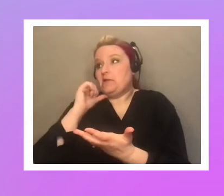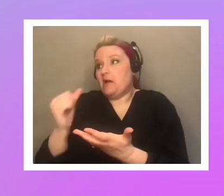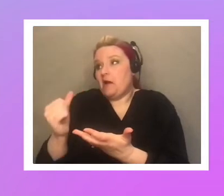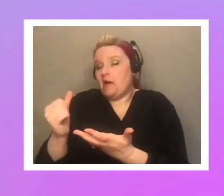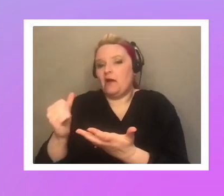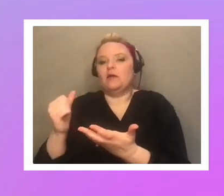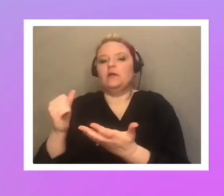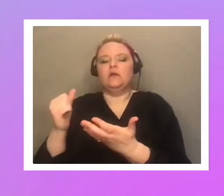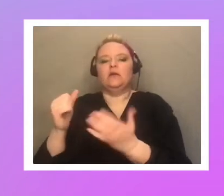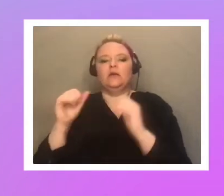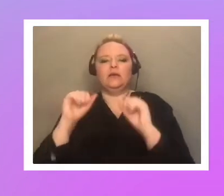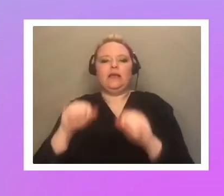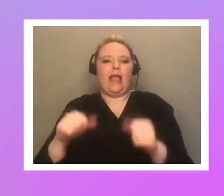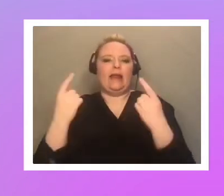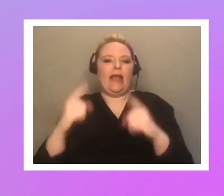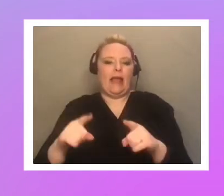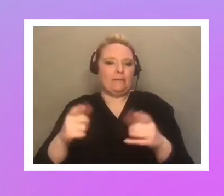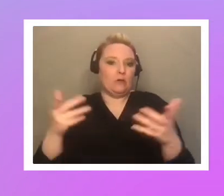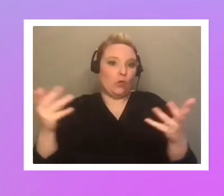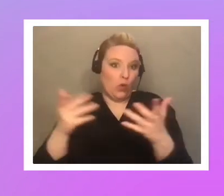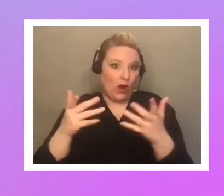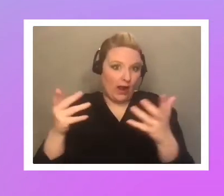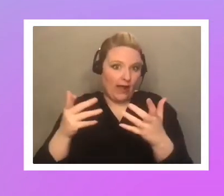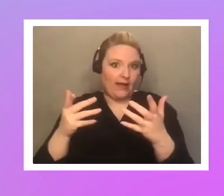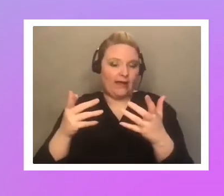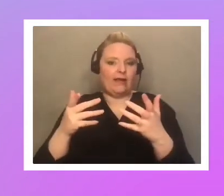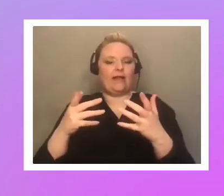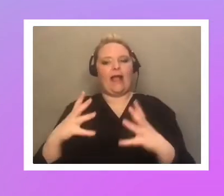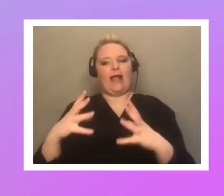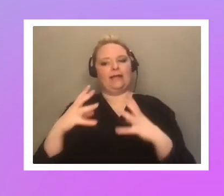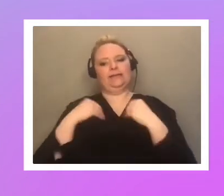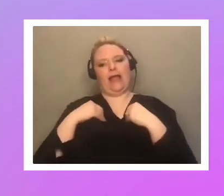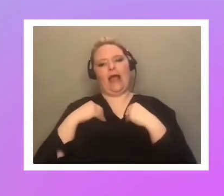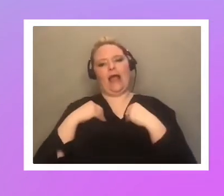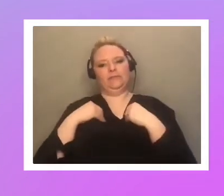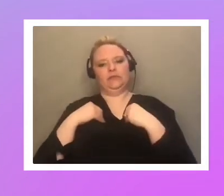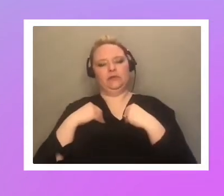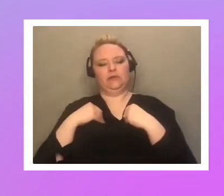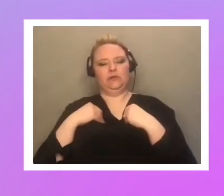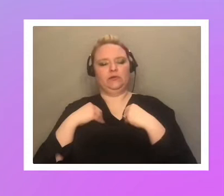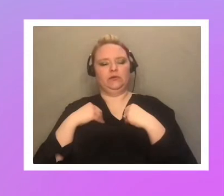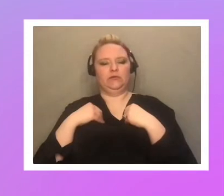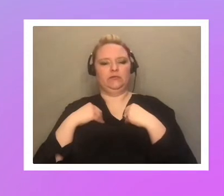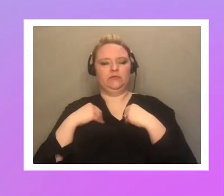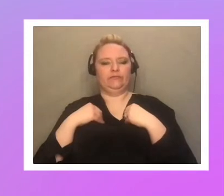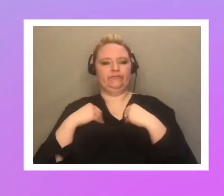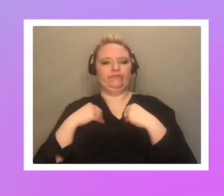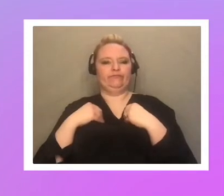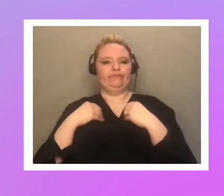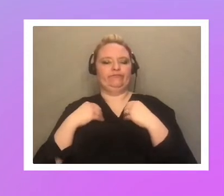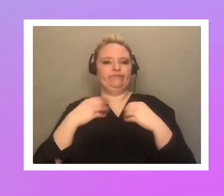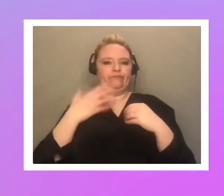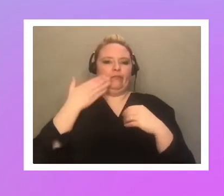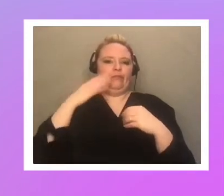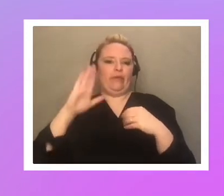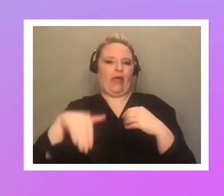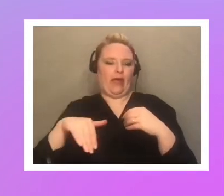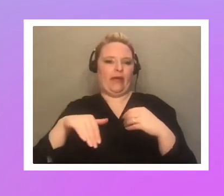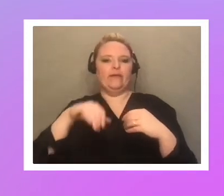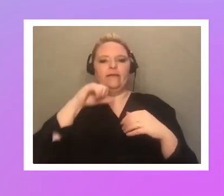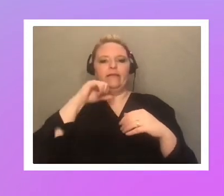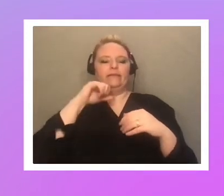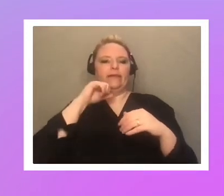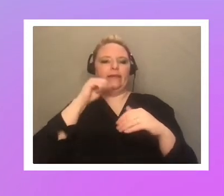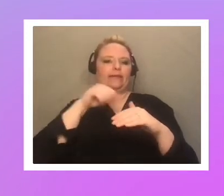often leads to the acceptance and normalization of poor,